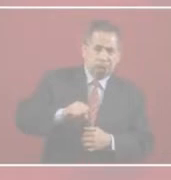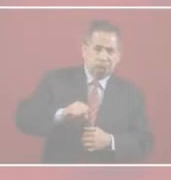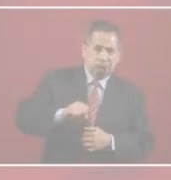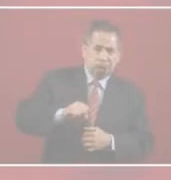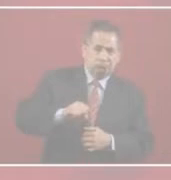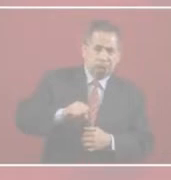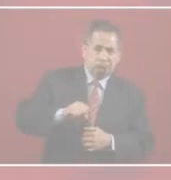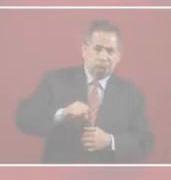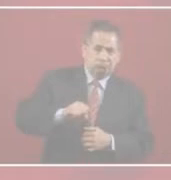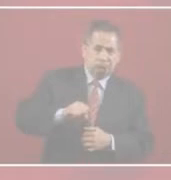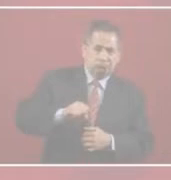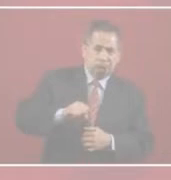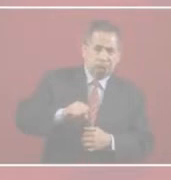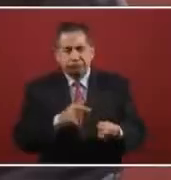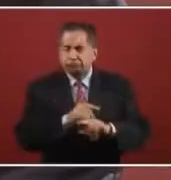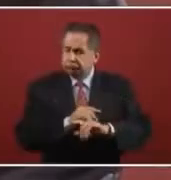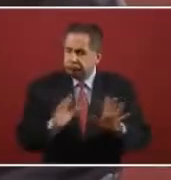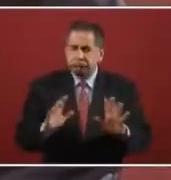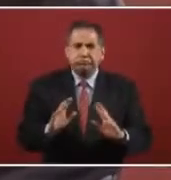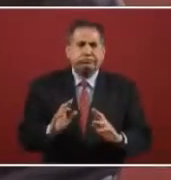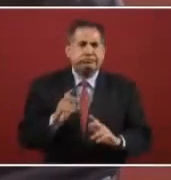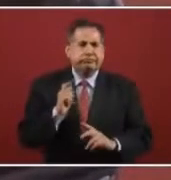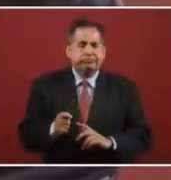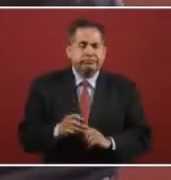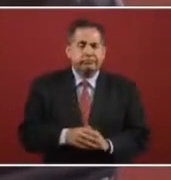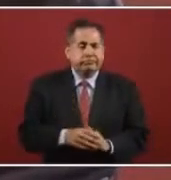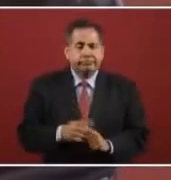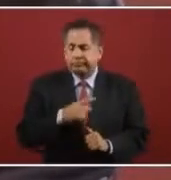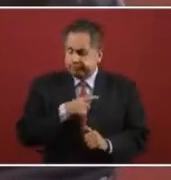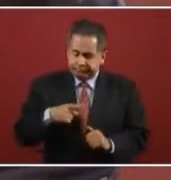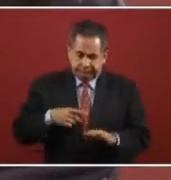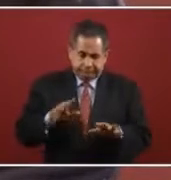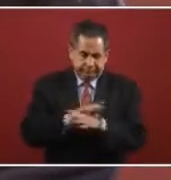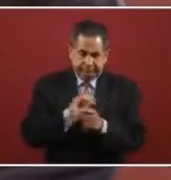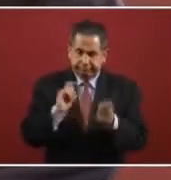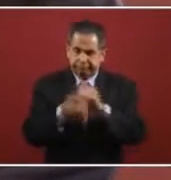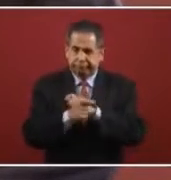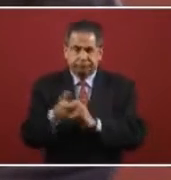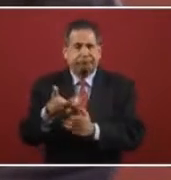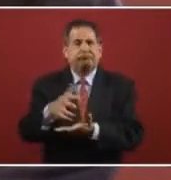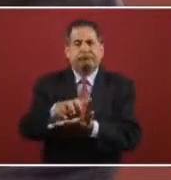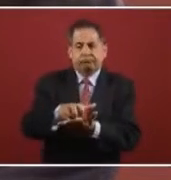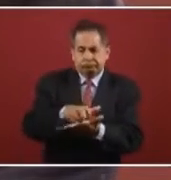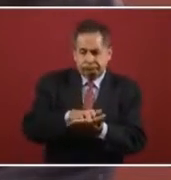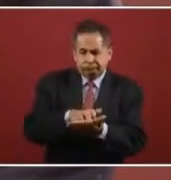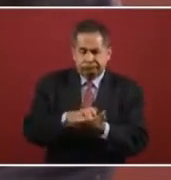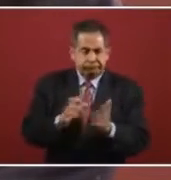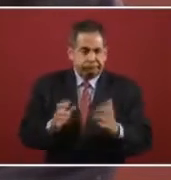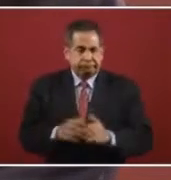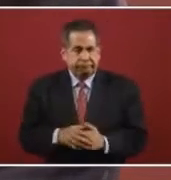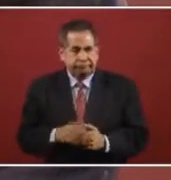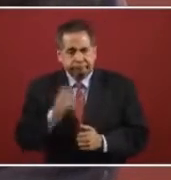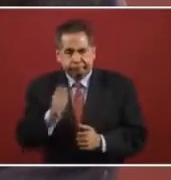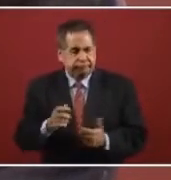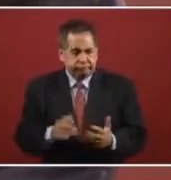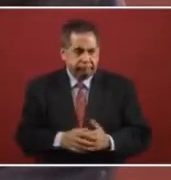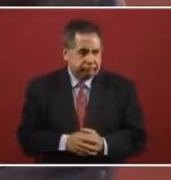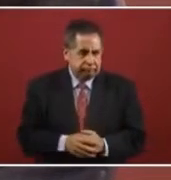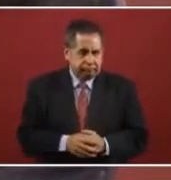entendiendo we're going to be understanding debe de haber austeridad. No that there needs to be